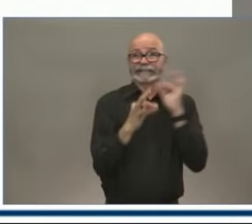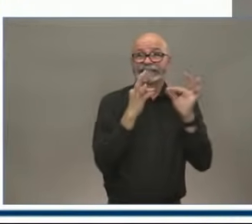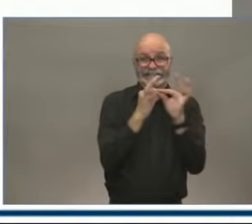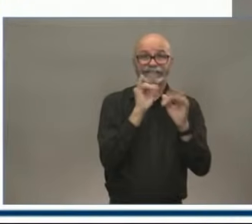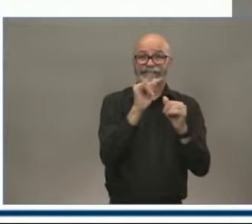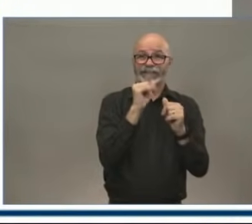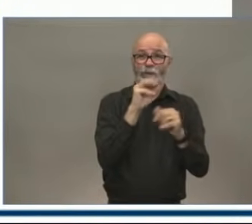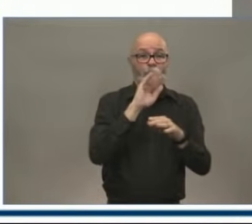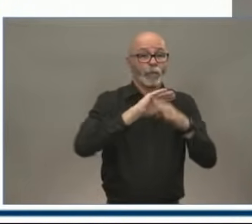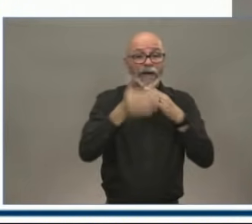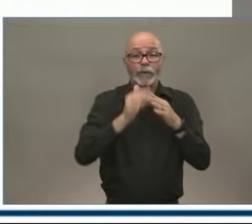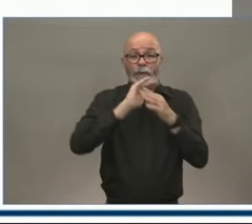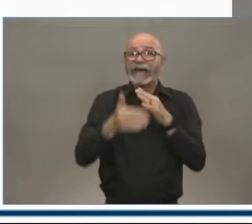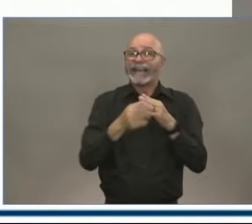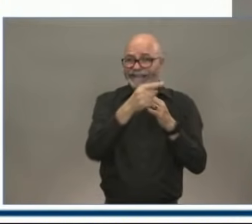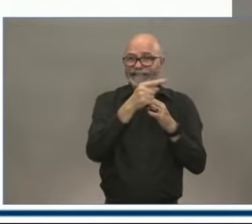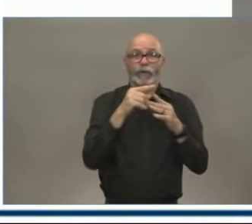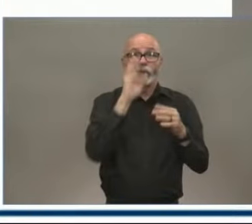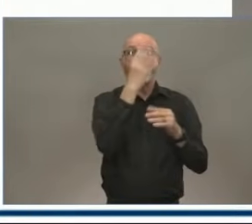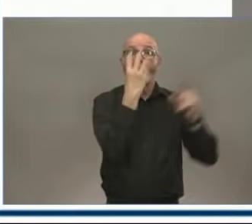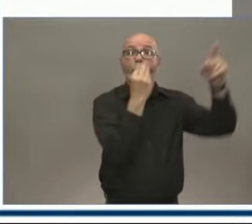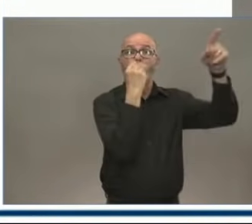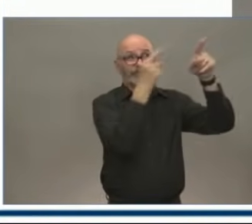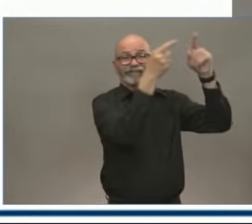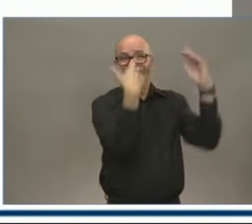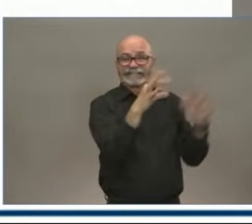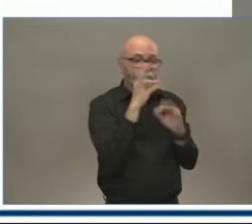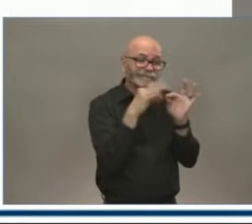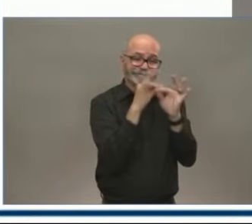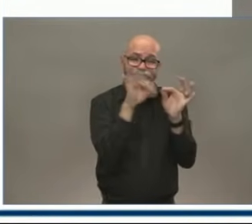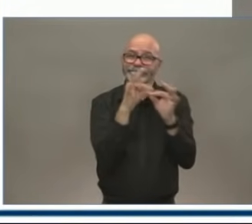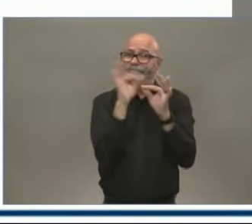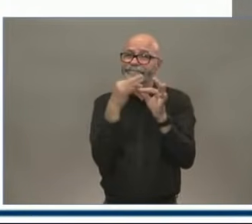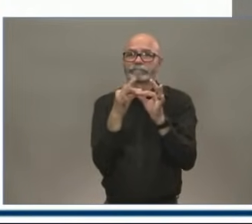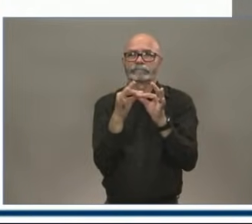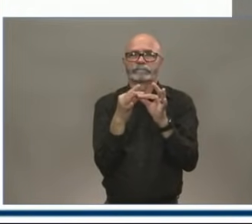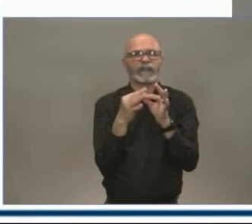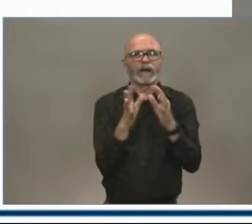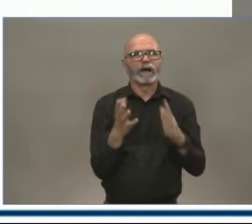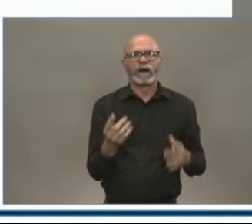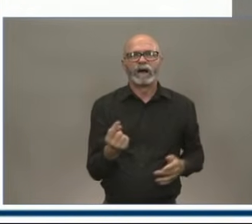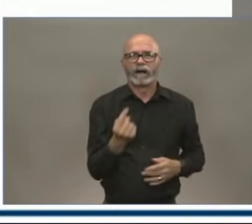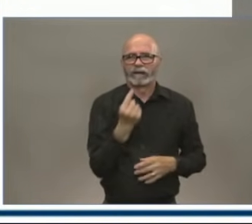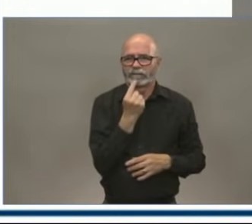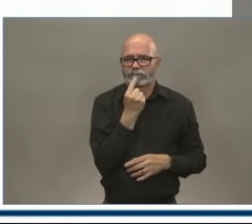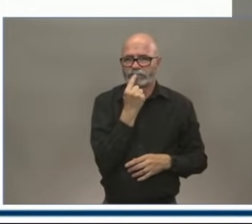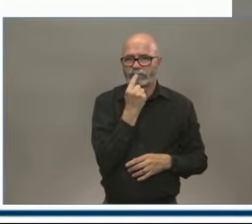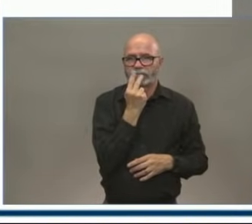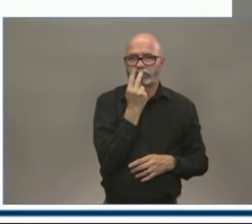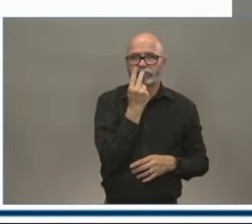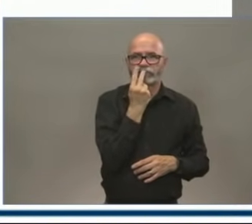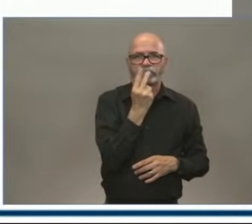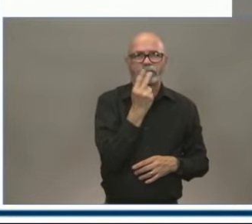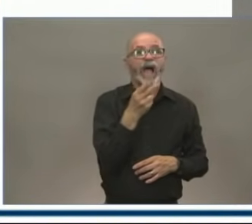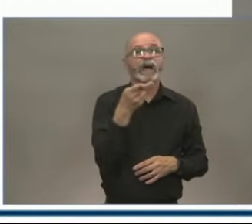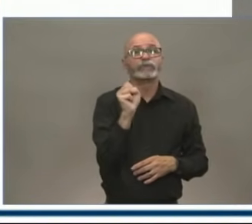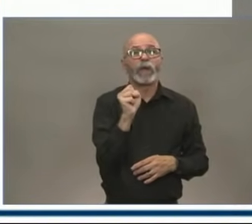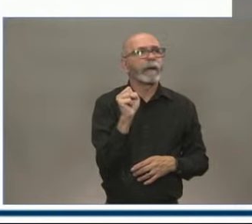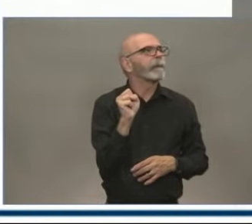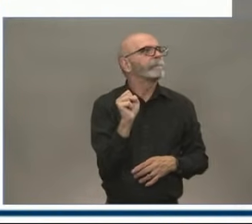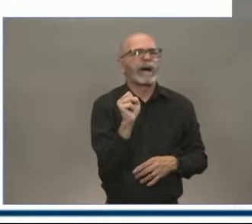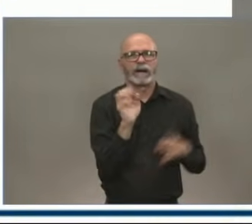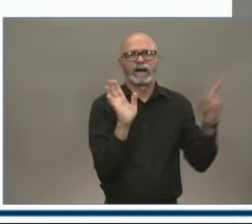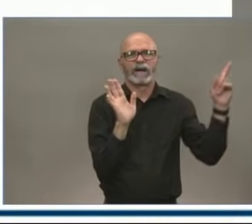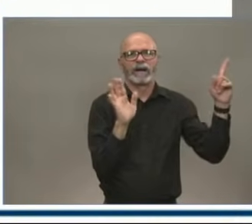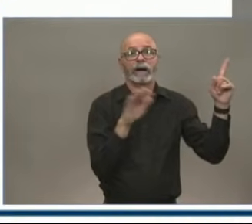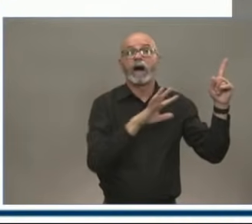and yesterday in Wolfville, we're not, other than the couple of cases in the local high school, we're not seeing new positives, which to